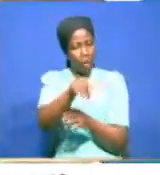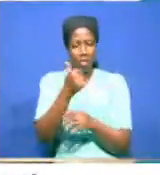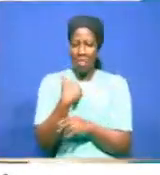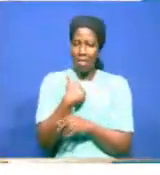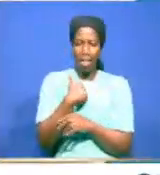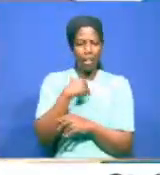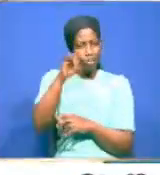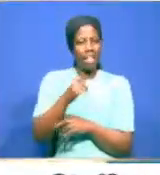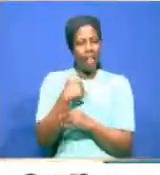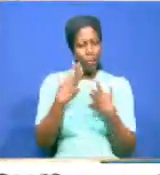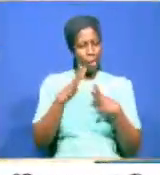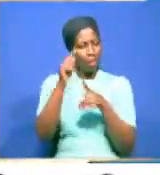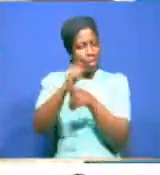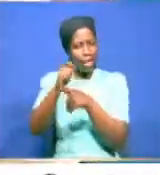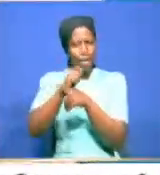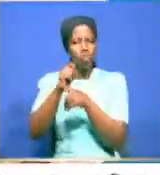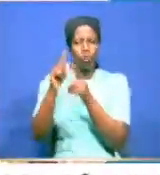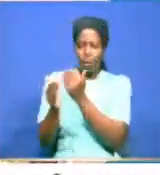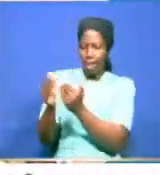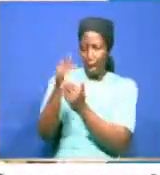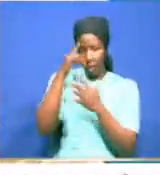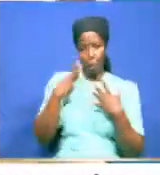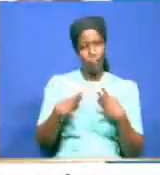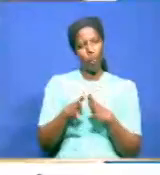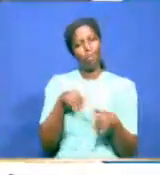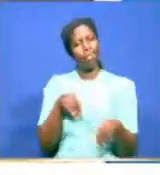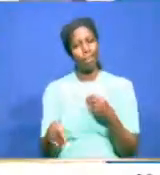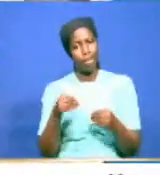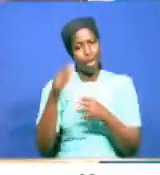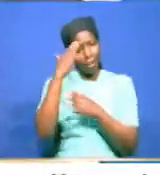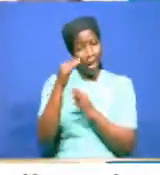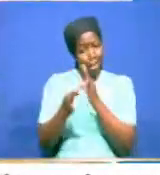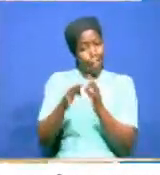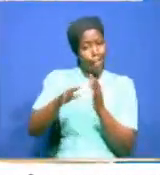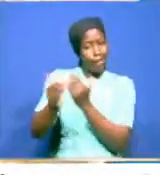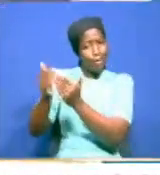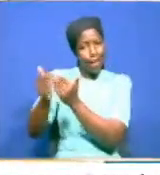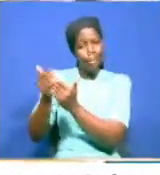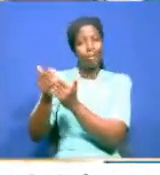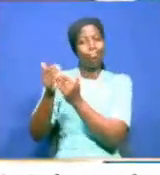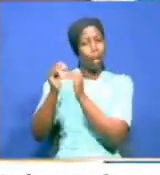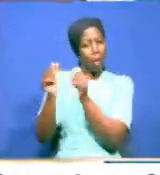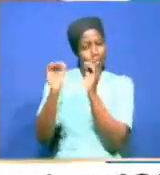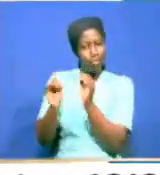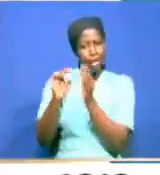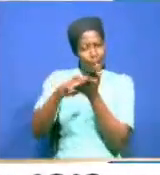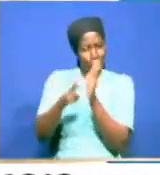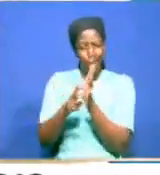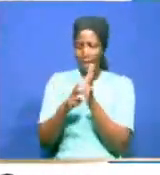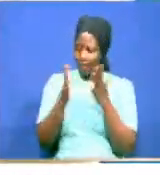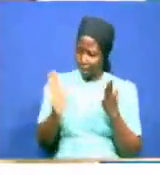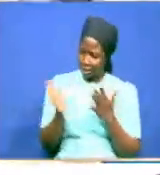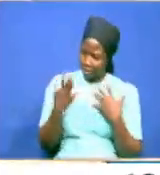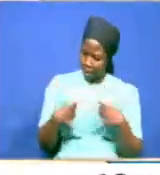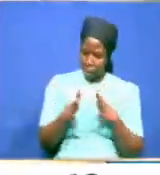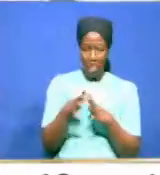who are quarantined. Because the people are not trained in the counties to take care of quarantined PWDs, it means the PWDs will be neglected,